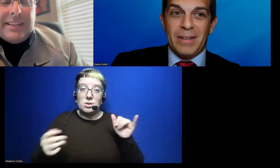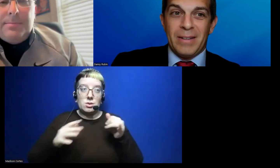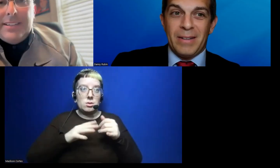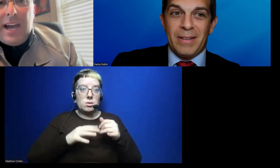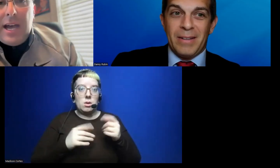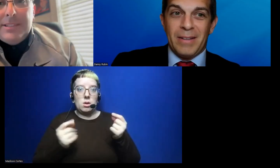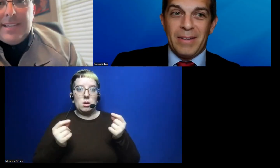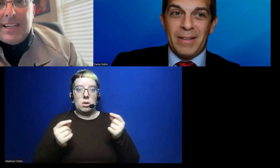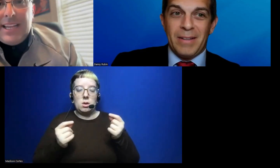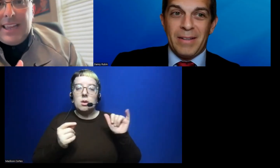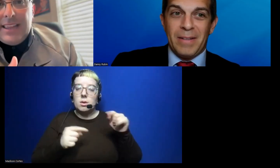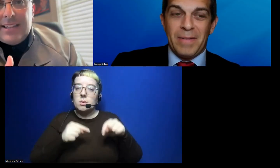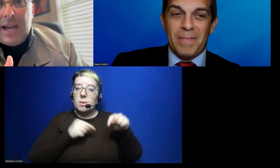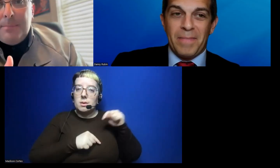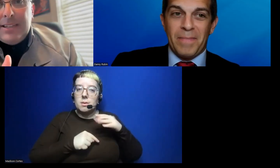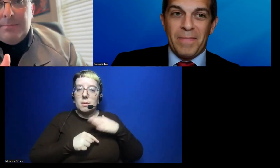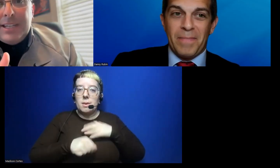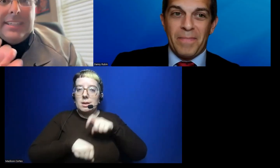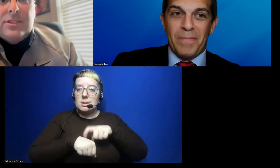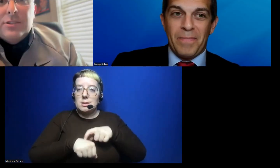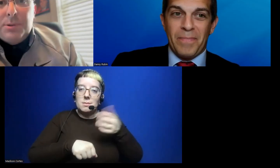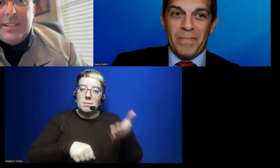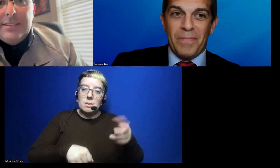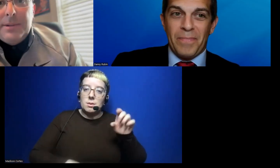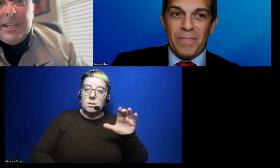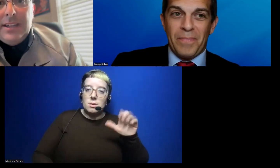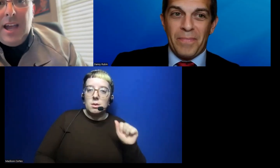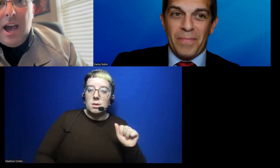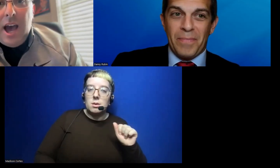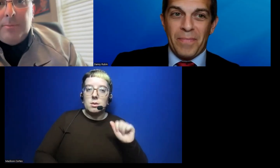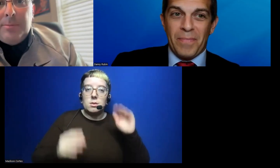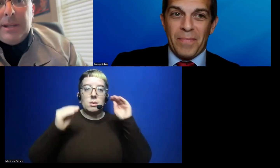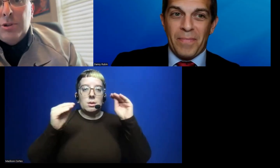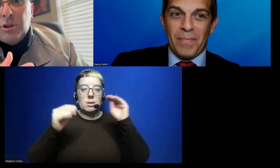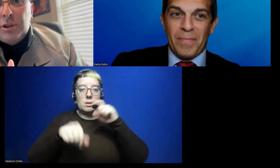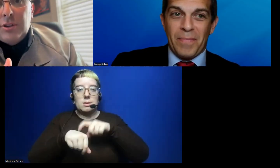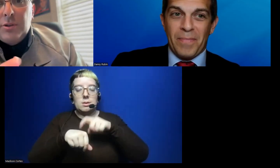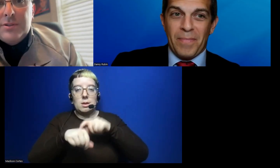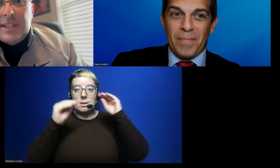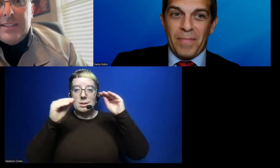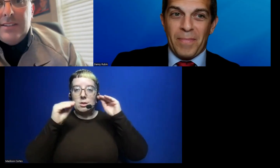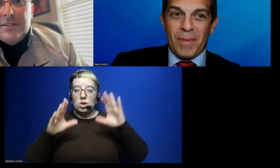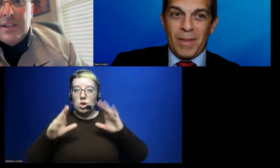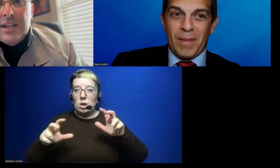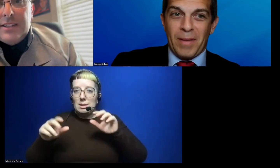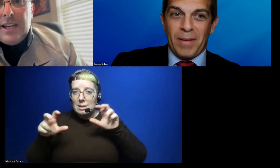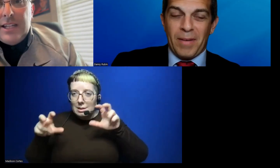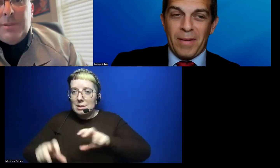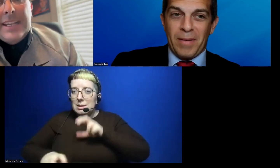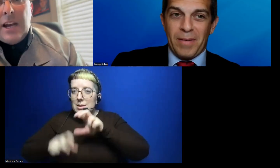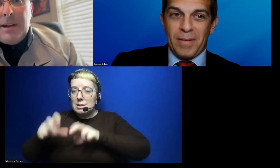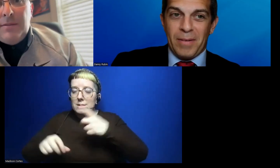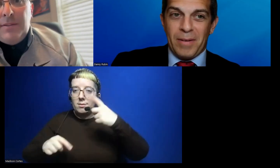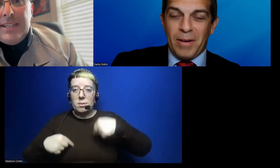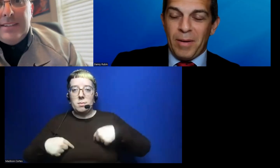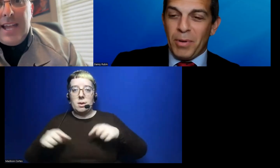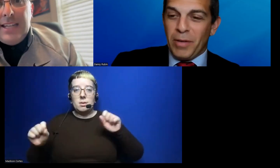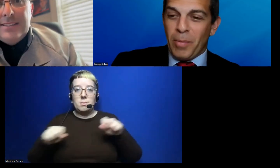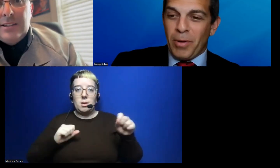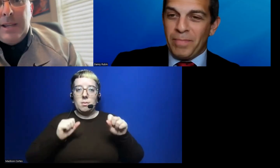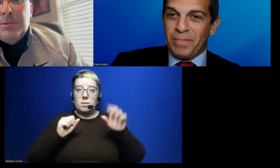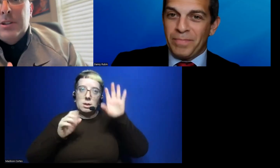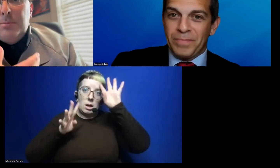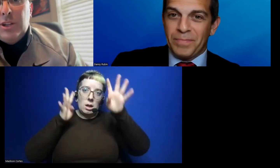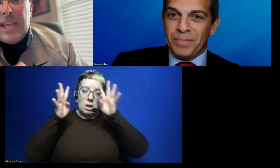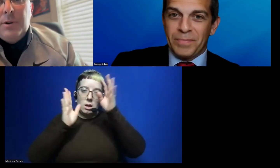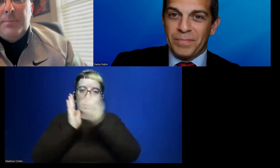that goes back to my time as Deca and the time my teachers put into me, to be able to learn those skills, to think on my feet